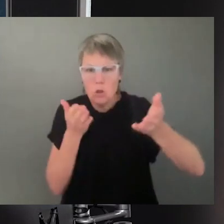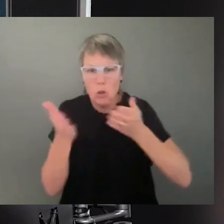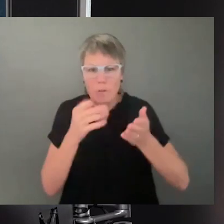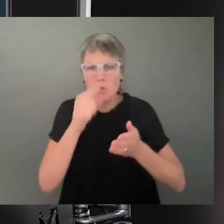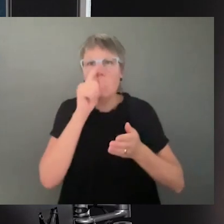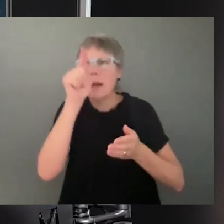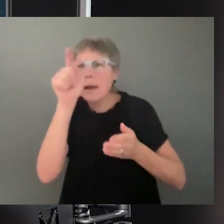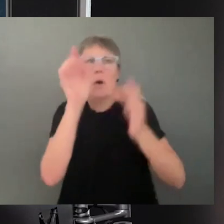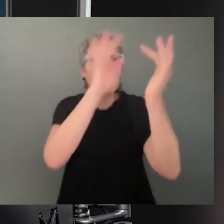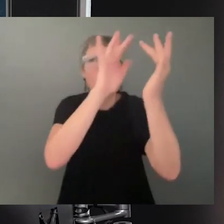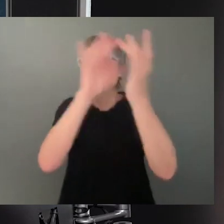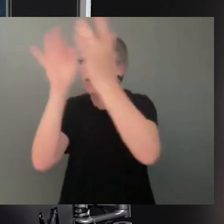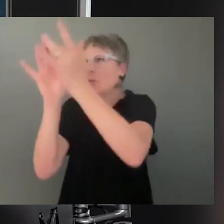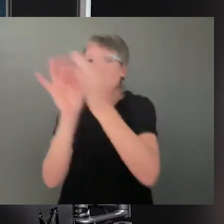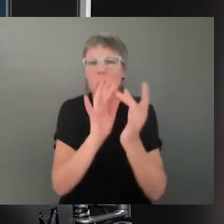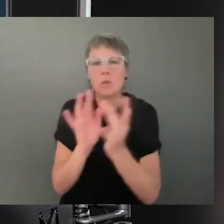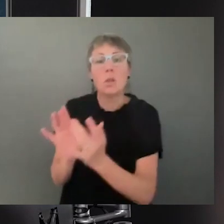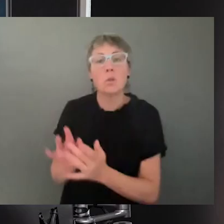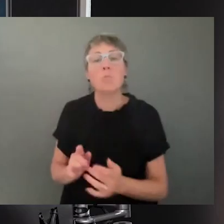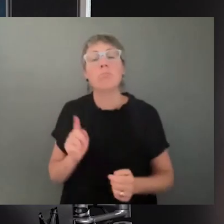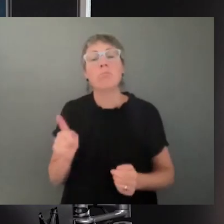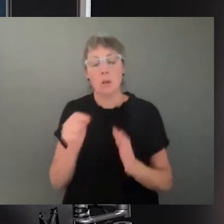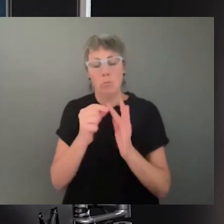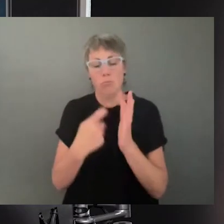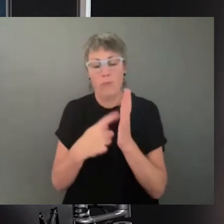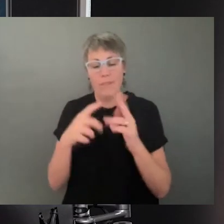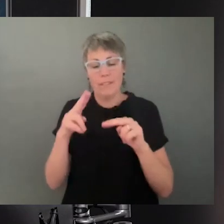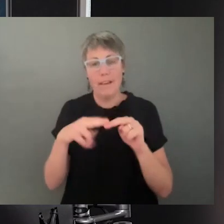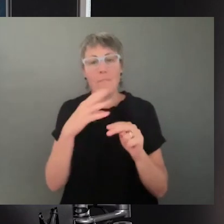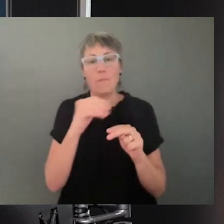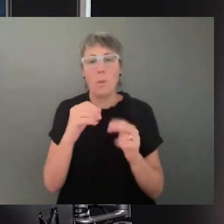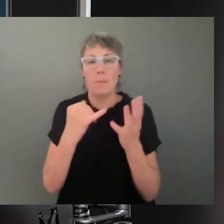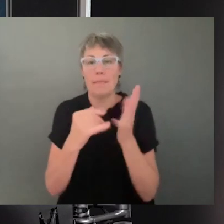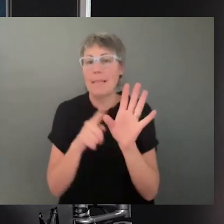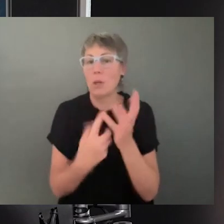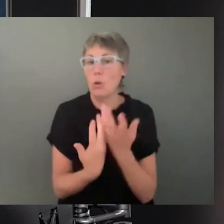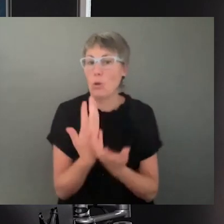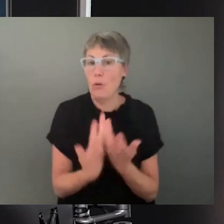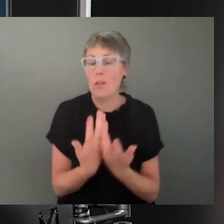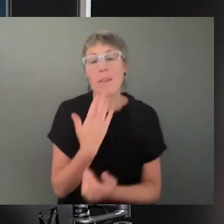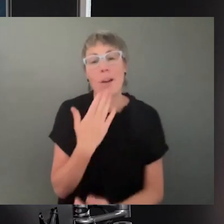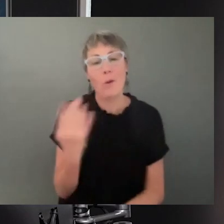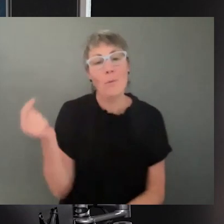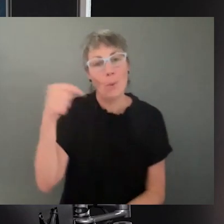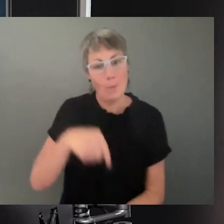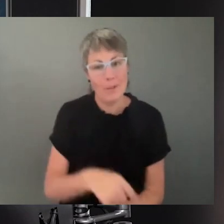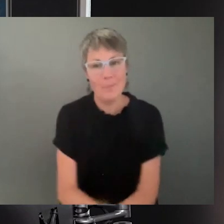to other people and resources and tools outside of our website. Associate Professor Michelle Villeneuve at